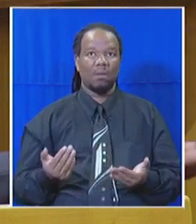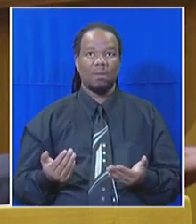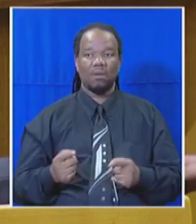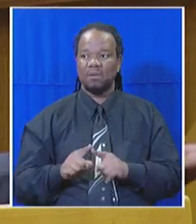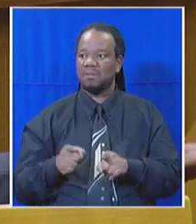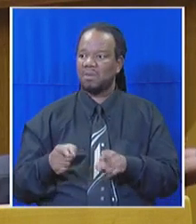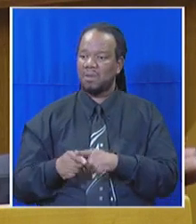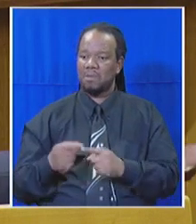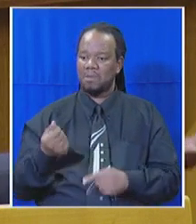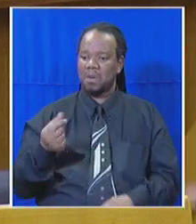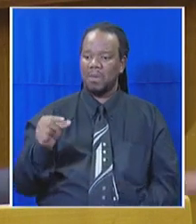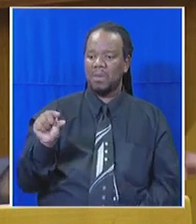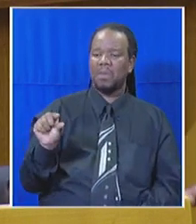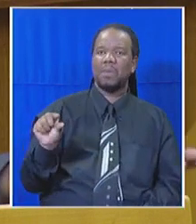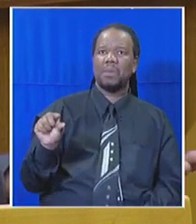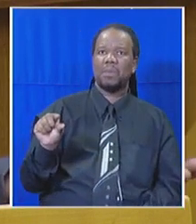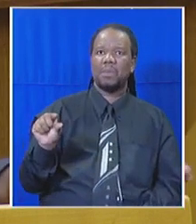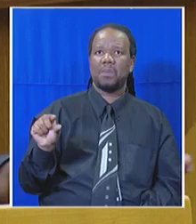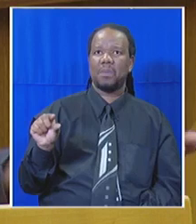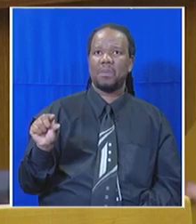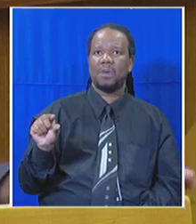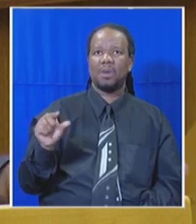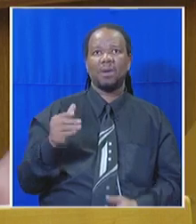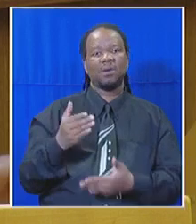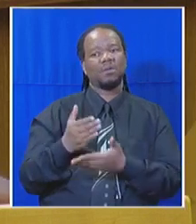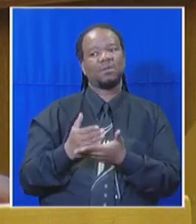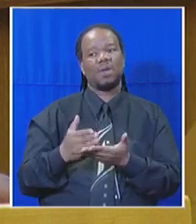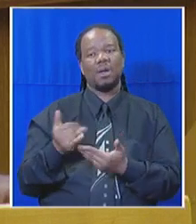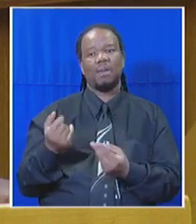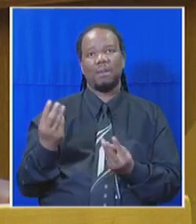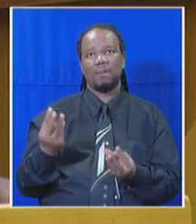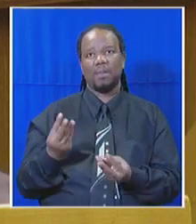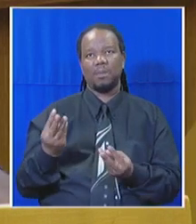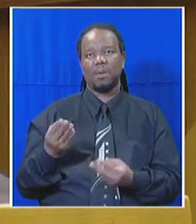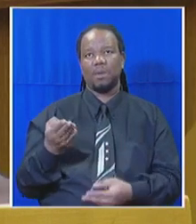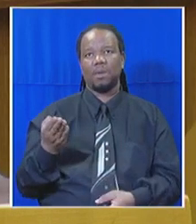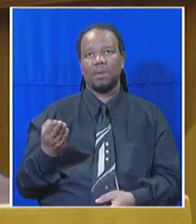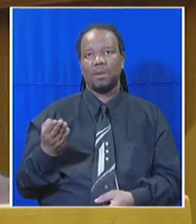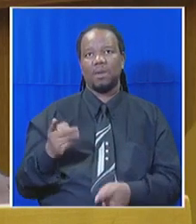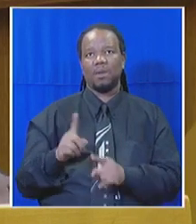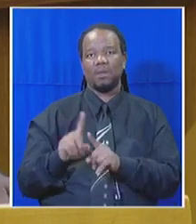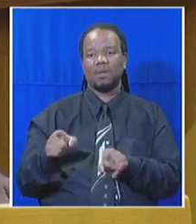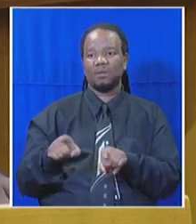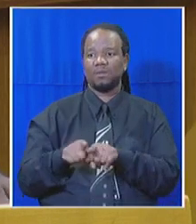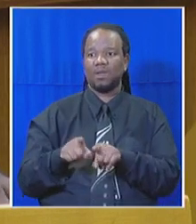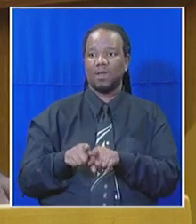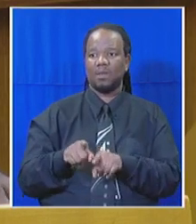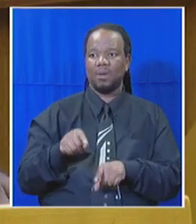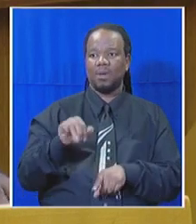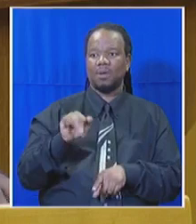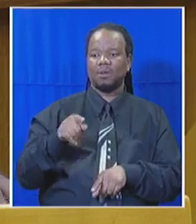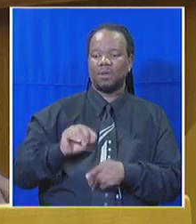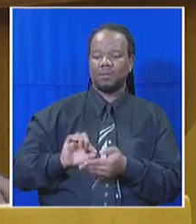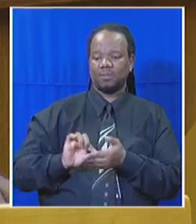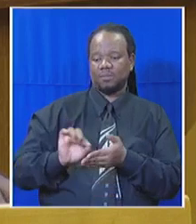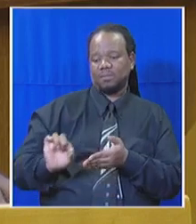peanuts, of course. Some of them are actually given tips so that they then